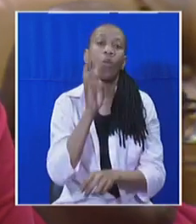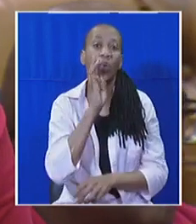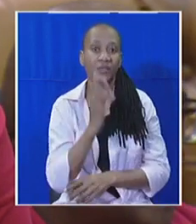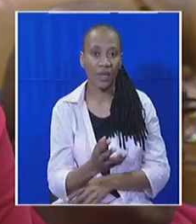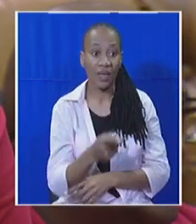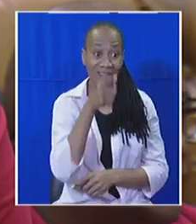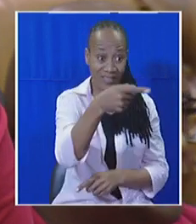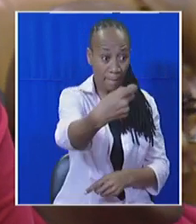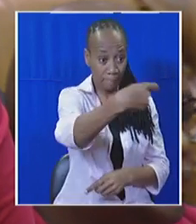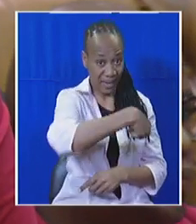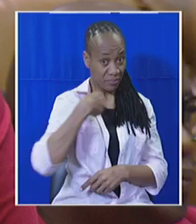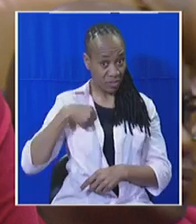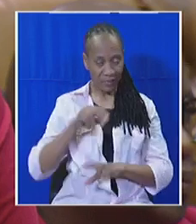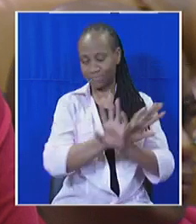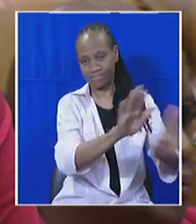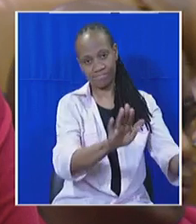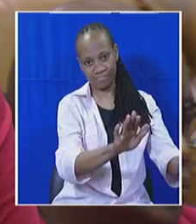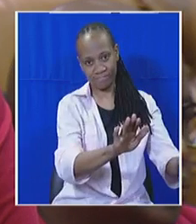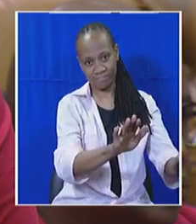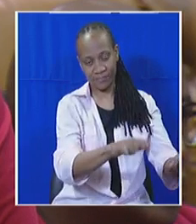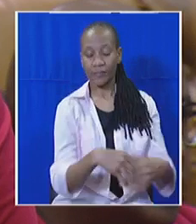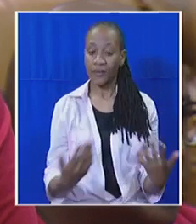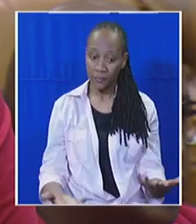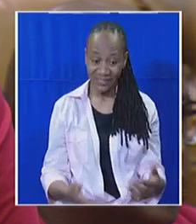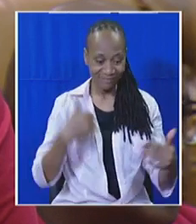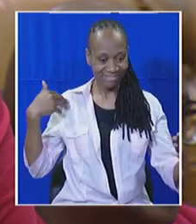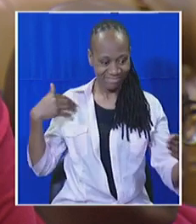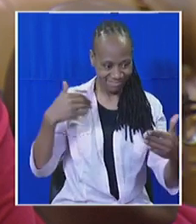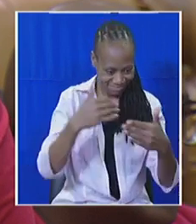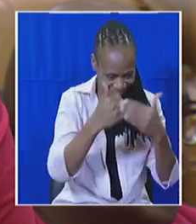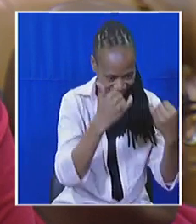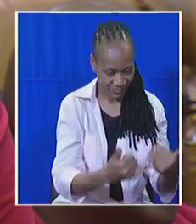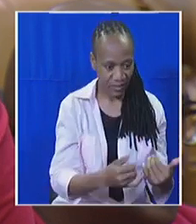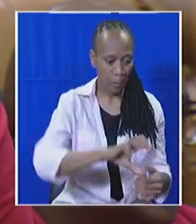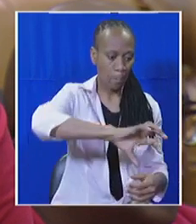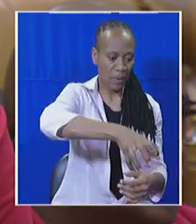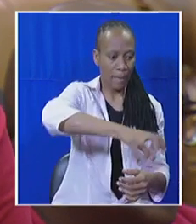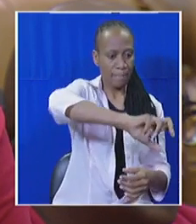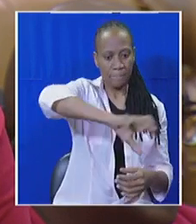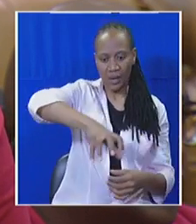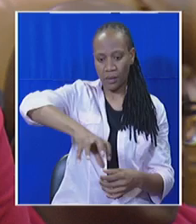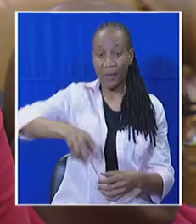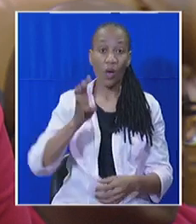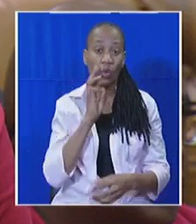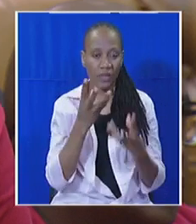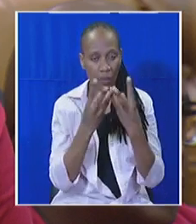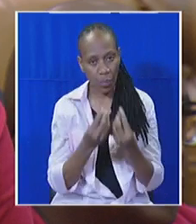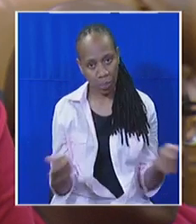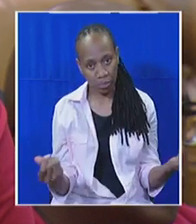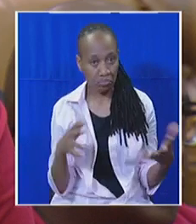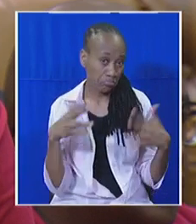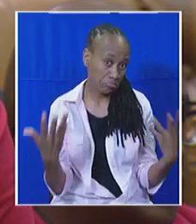any cost to the community. Acknowledges that till today, the taps throughout those villages remain dry, while